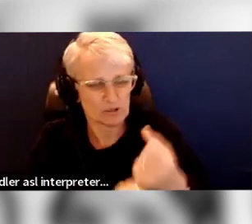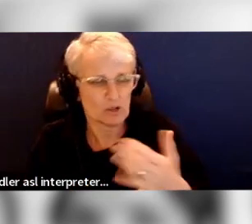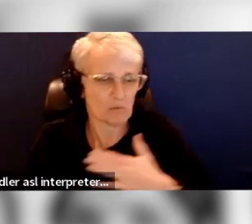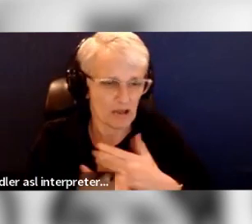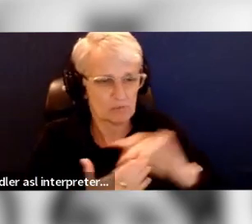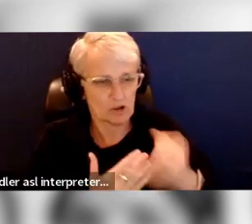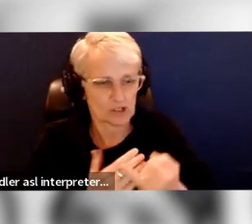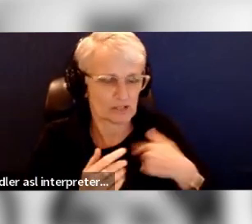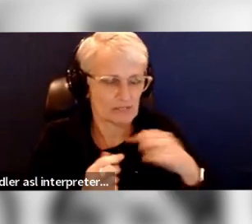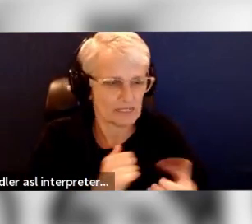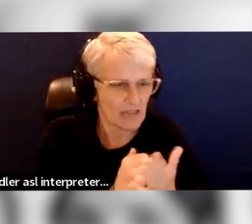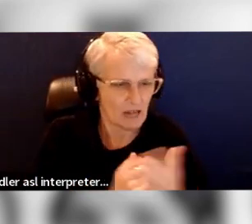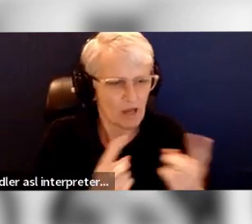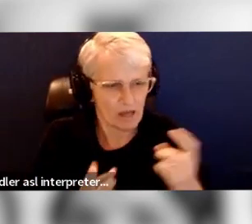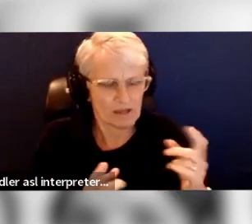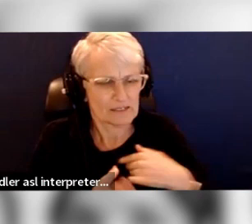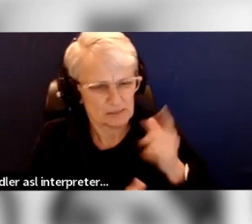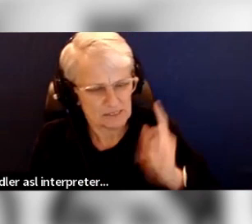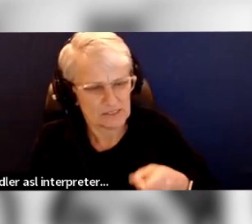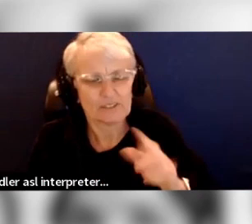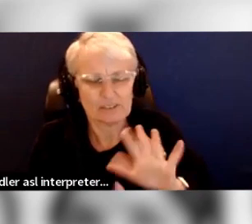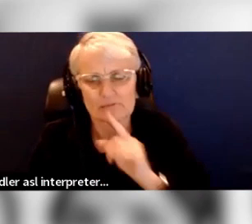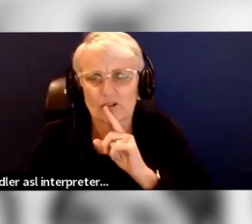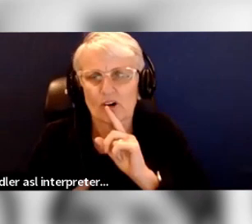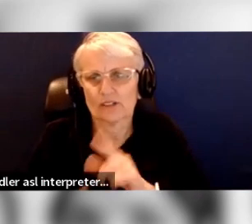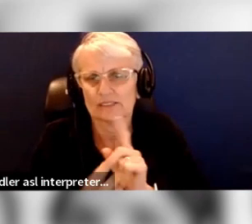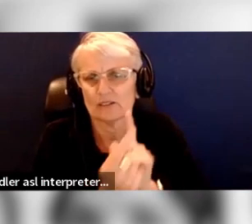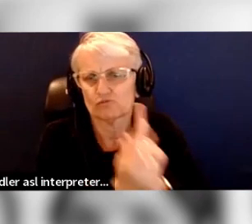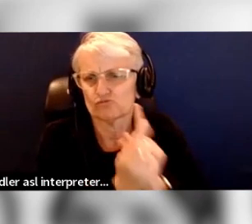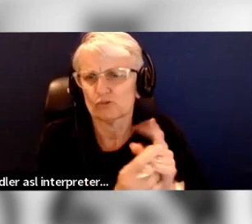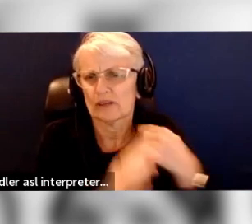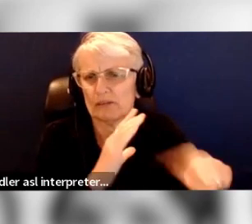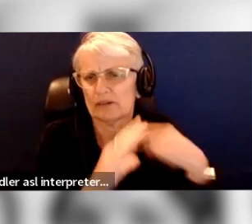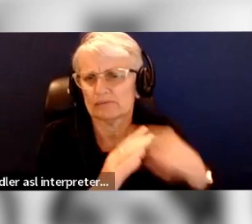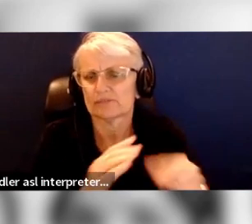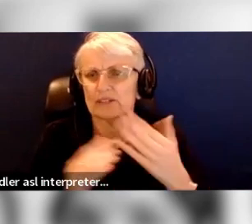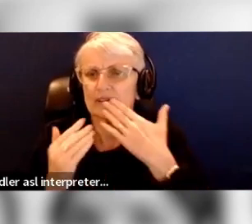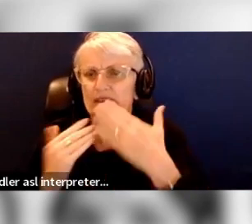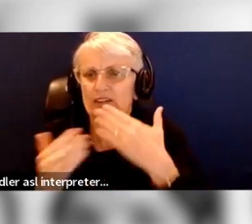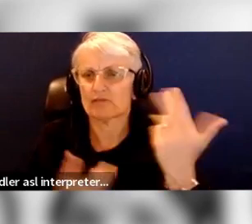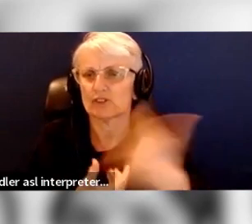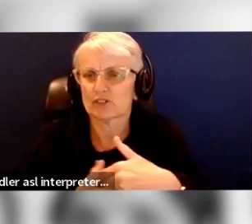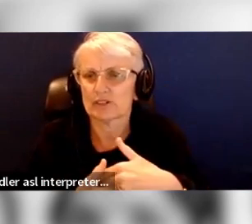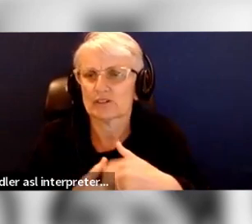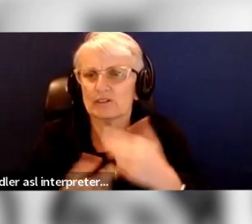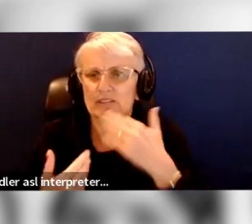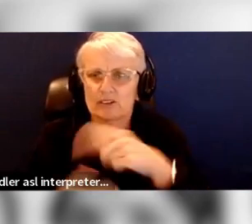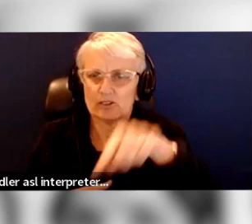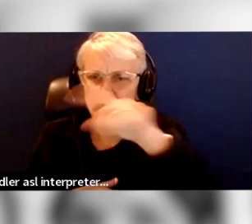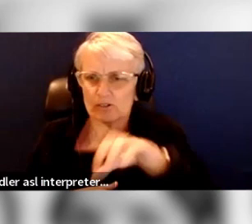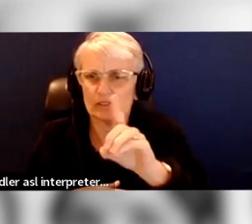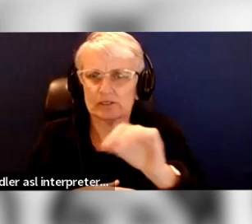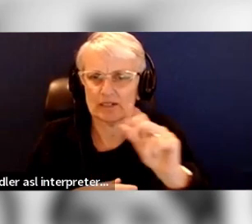looks like this, I need some help, that's best answered one-on-one anyway. So thank you so much for joining. Thank you to my colleagues, Diana